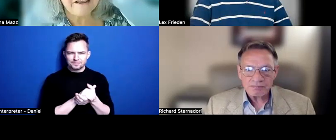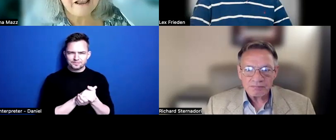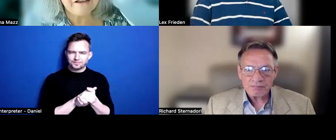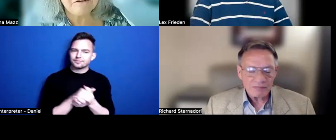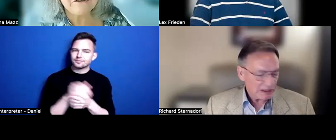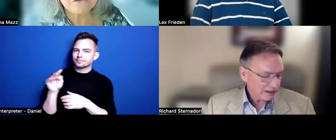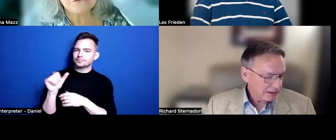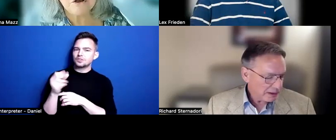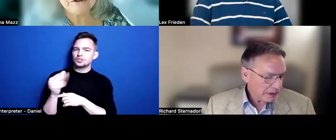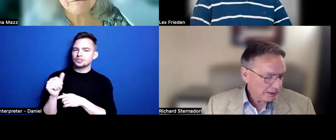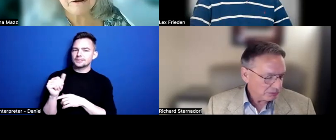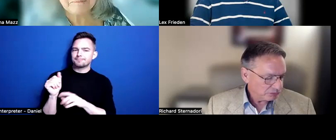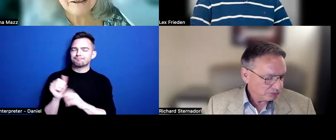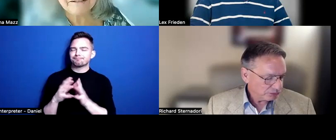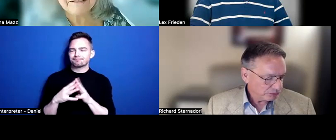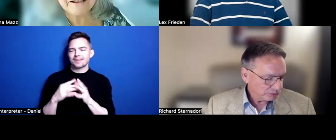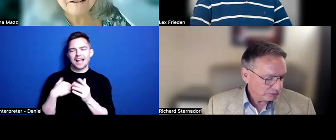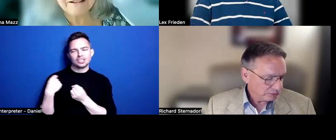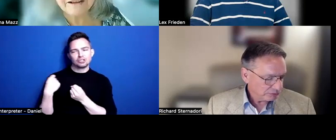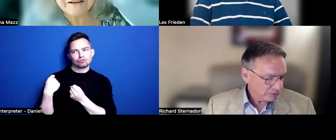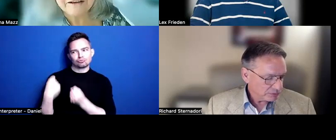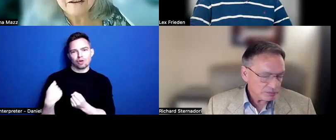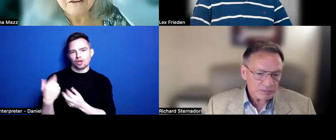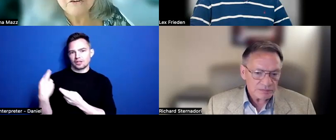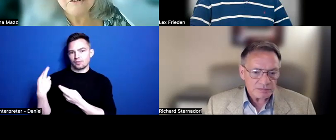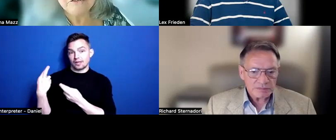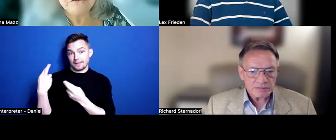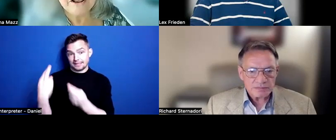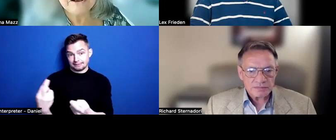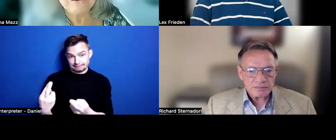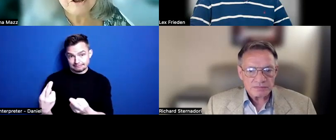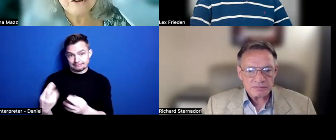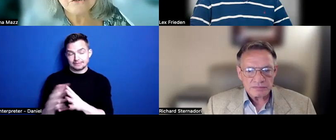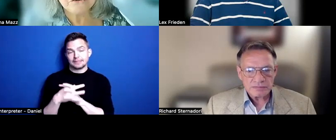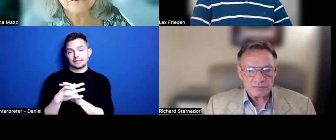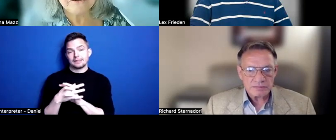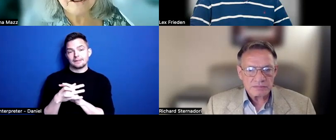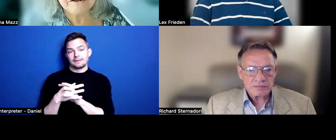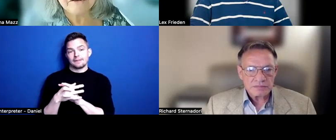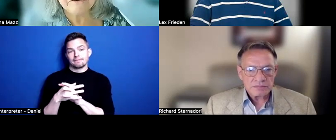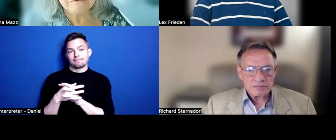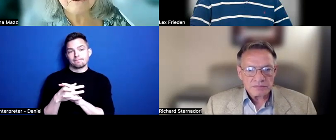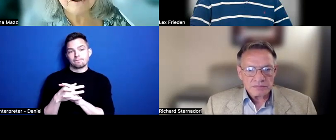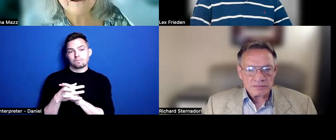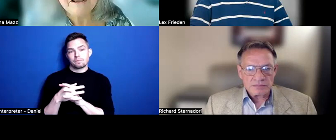that? I strongly recommend that they teach